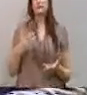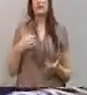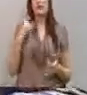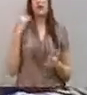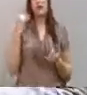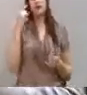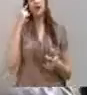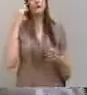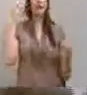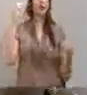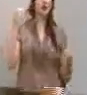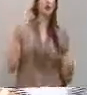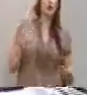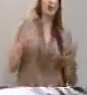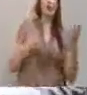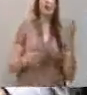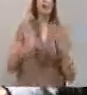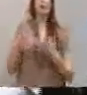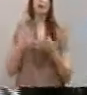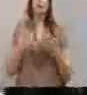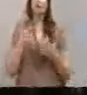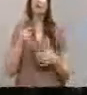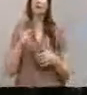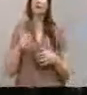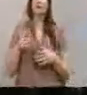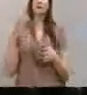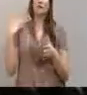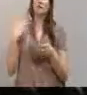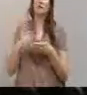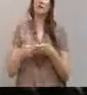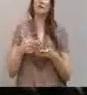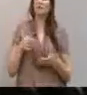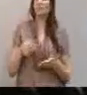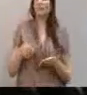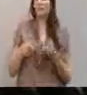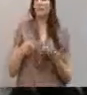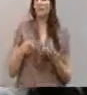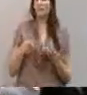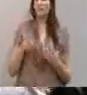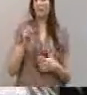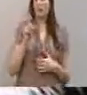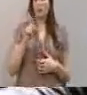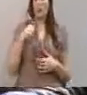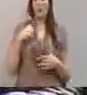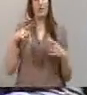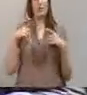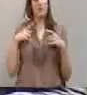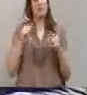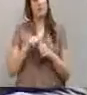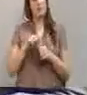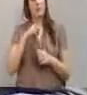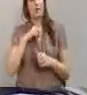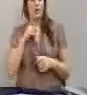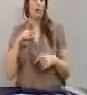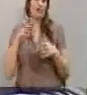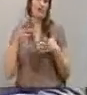notions relating to about all that which comes in the very great equation of what makes life worth living and what